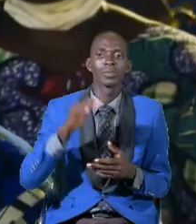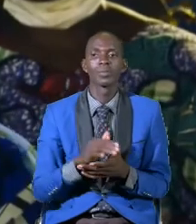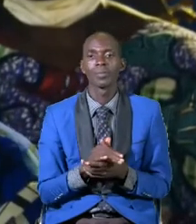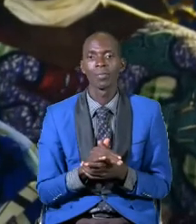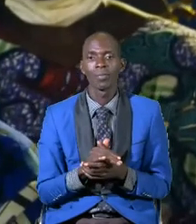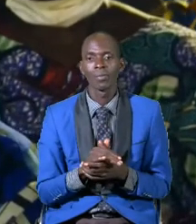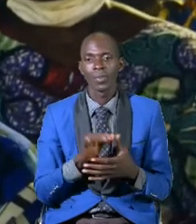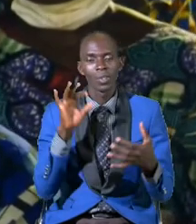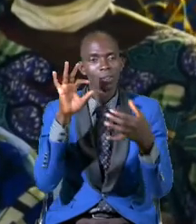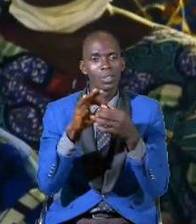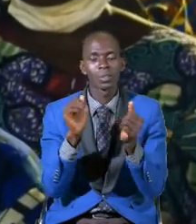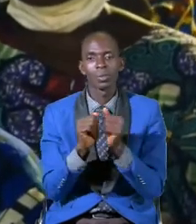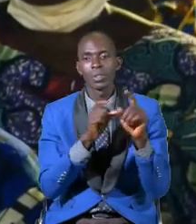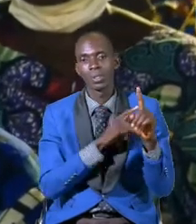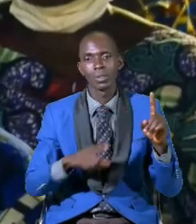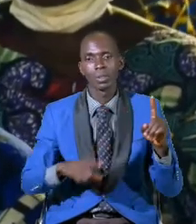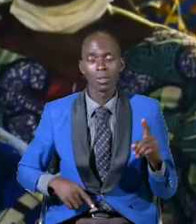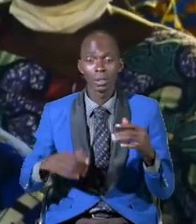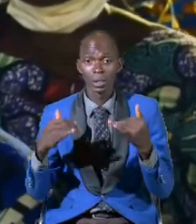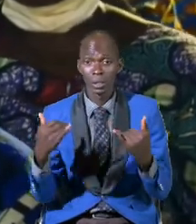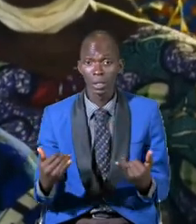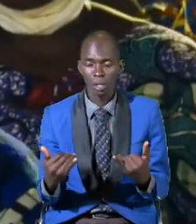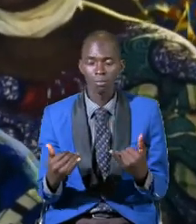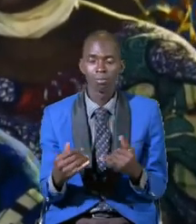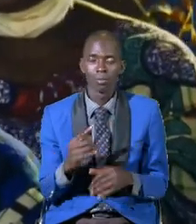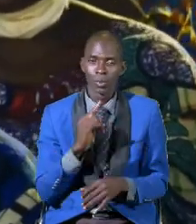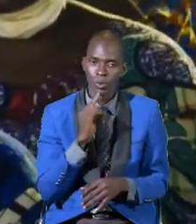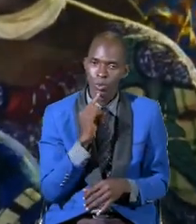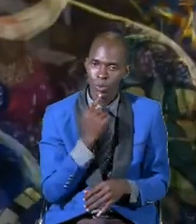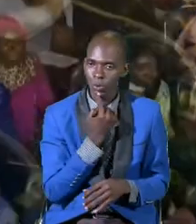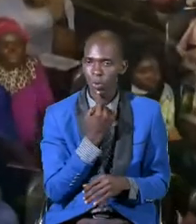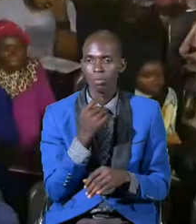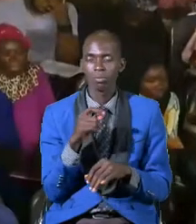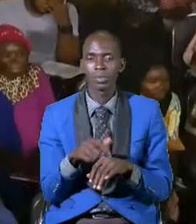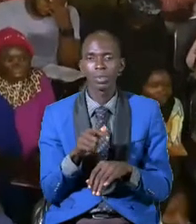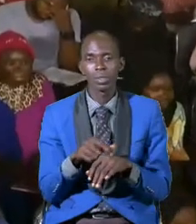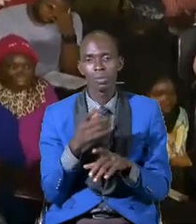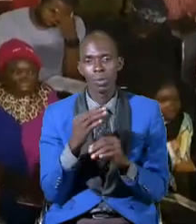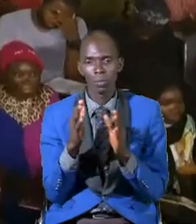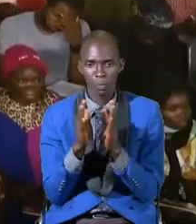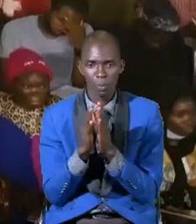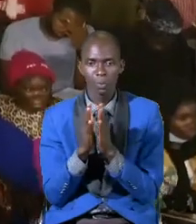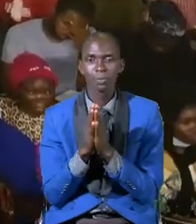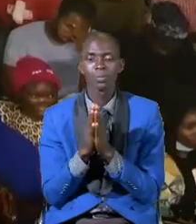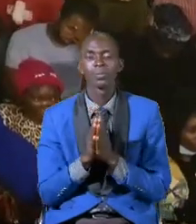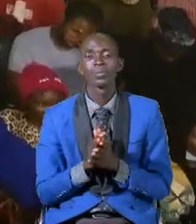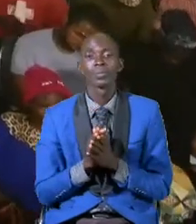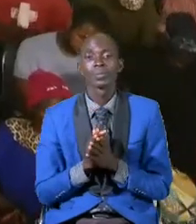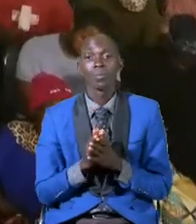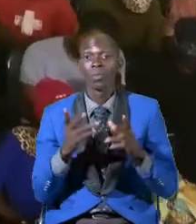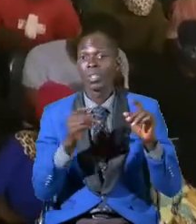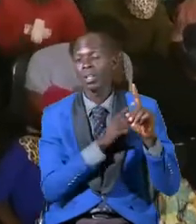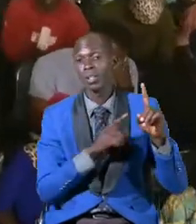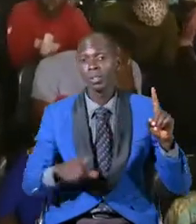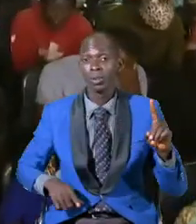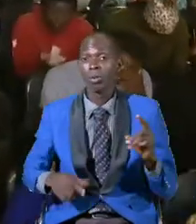Connection with the Lord. Heads bowed and eyes closed. Heads bowed and eyes closed. The Lord wants